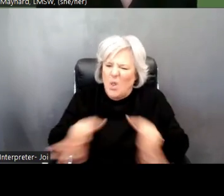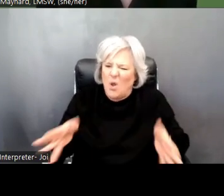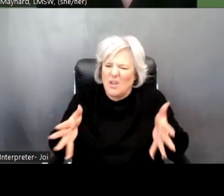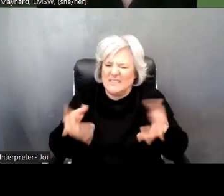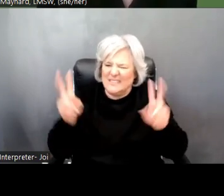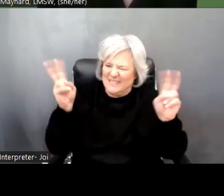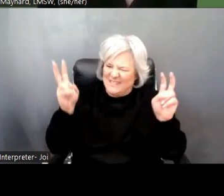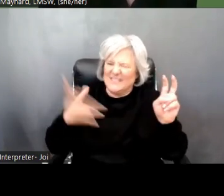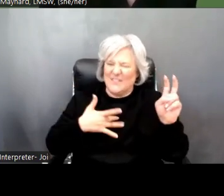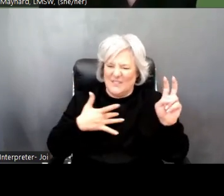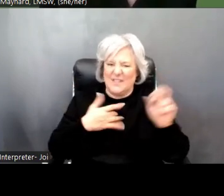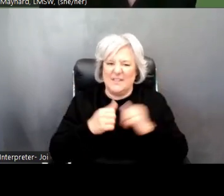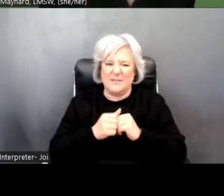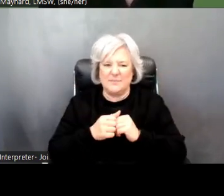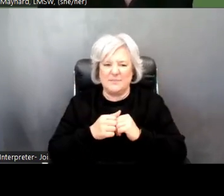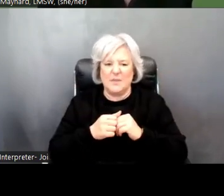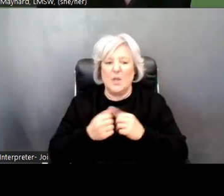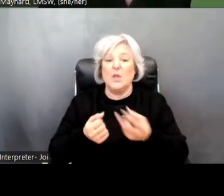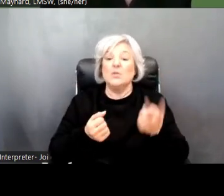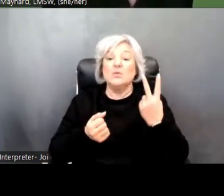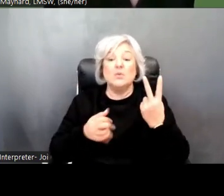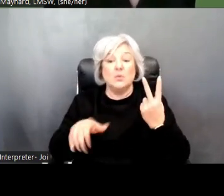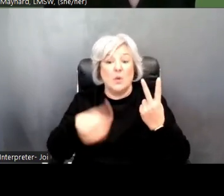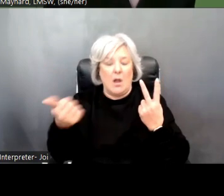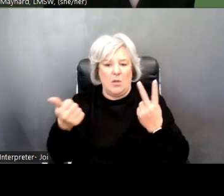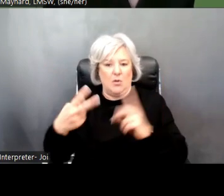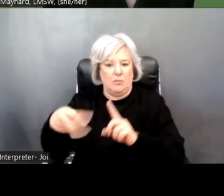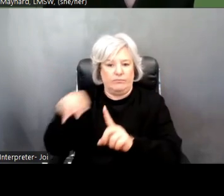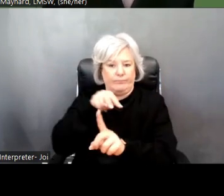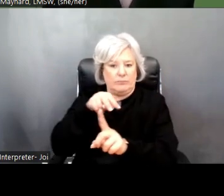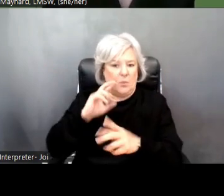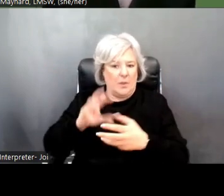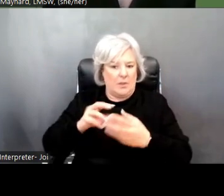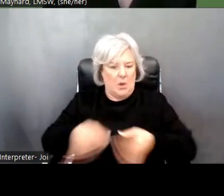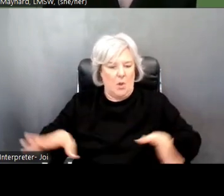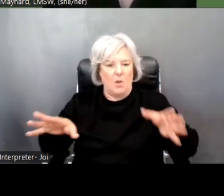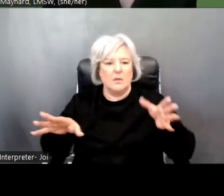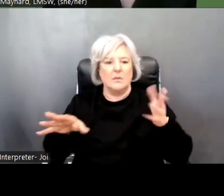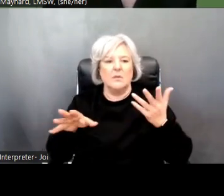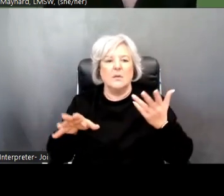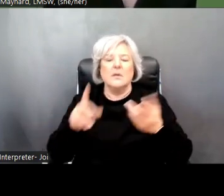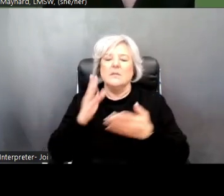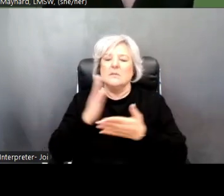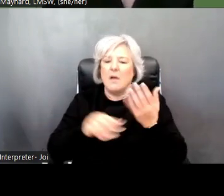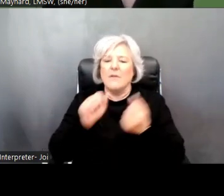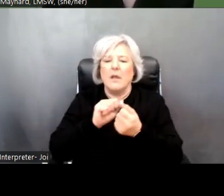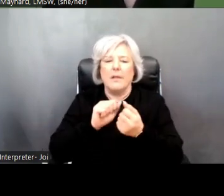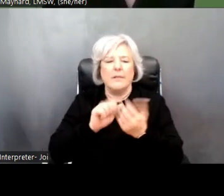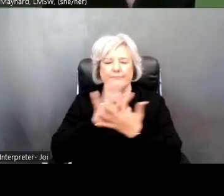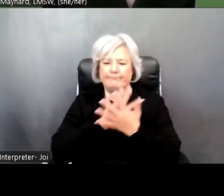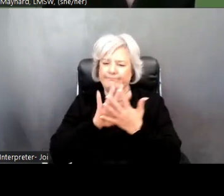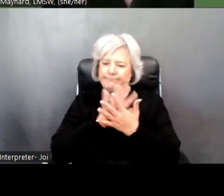Two aspects of adoption loss that make it even more difficult to resolve are the nature of ambiguous loss and disenfranchised